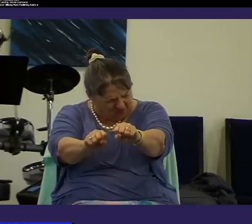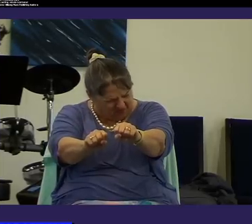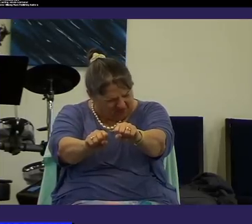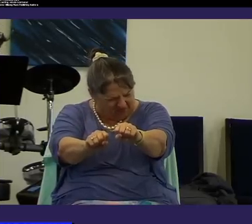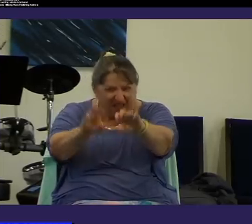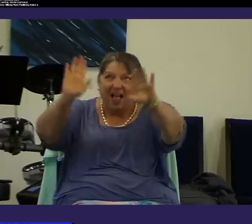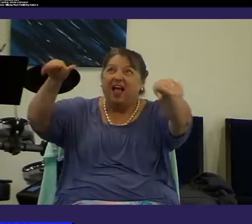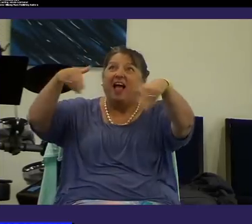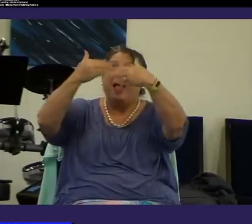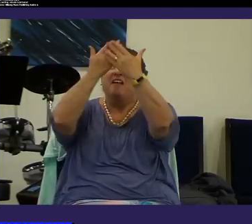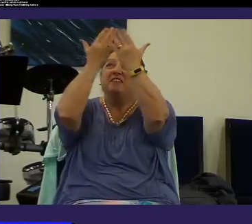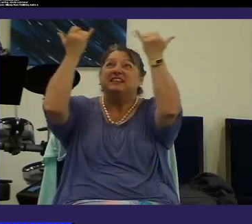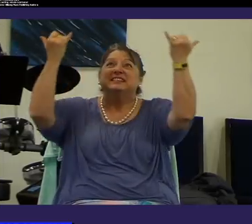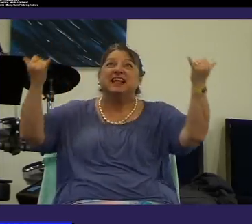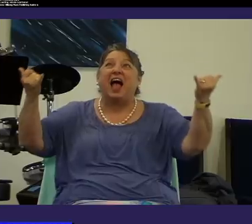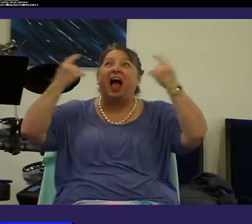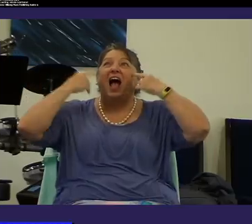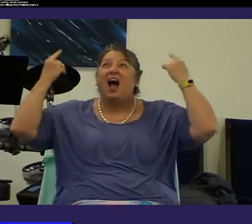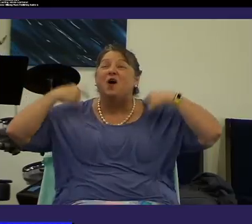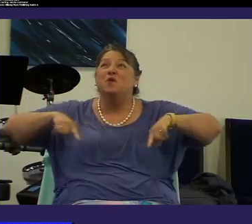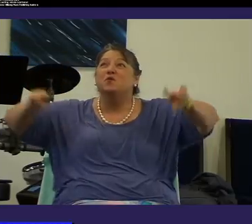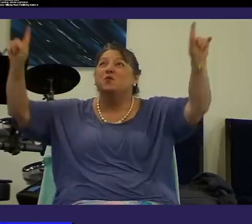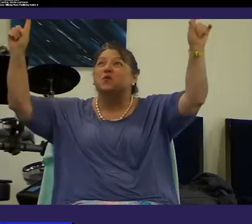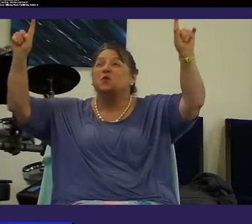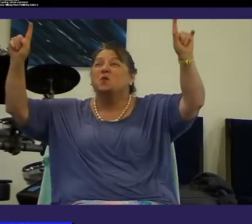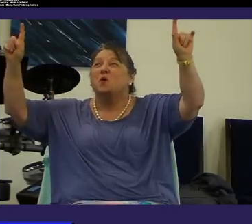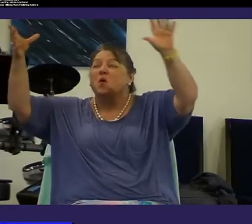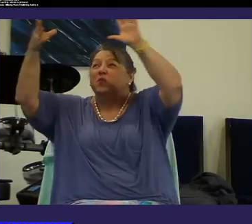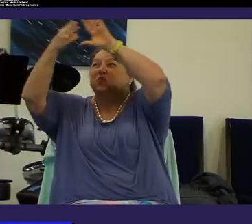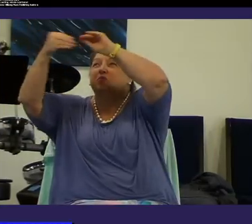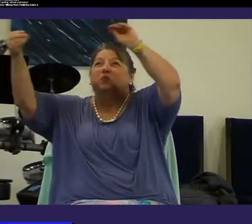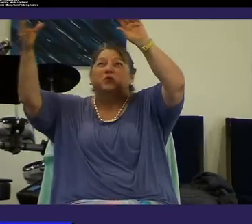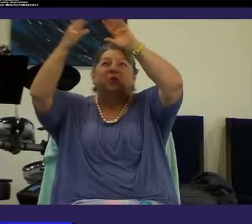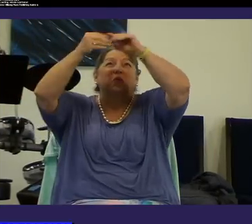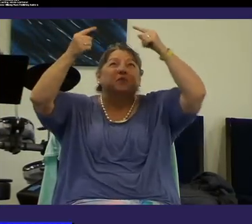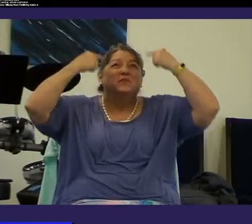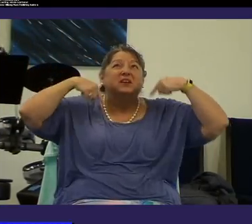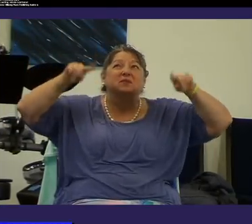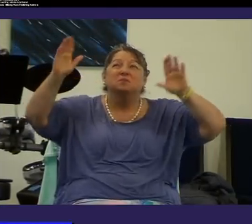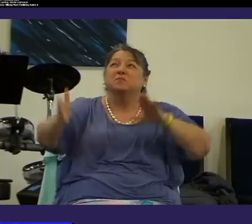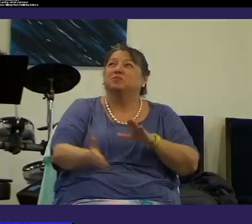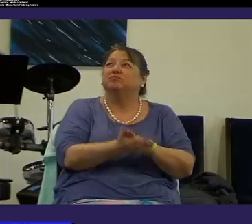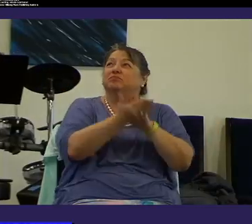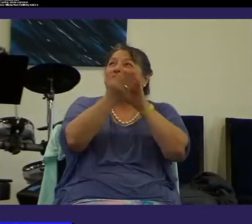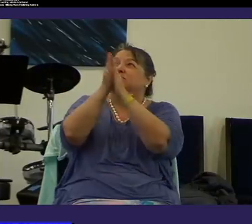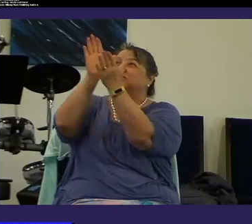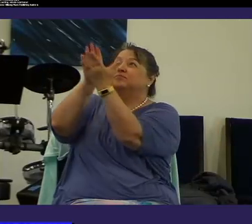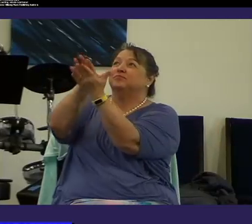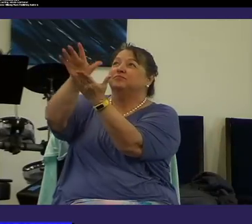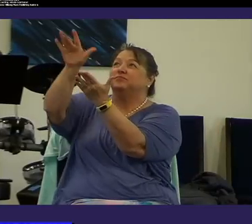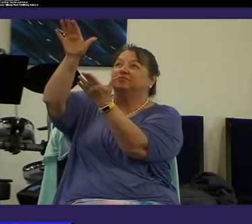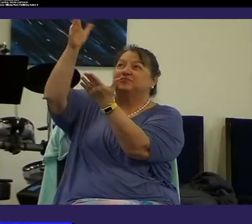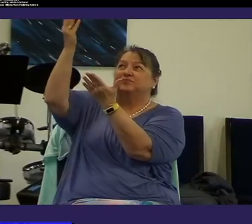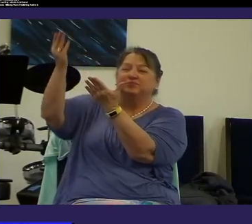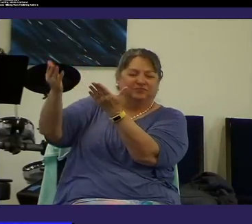The heavens are roaring the praise of your